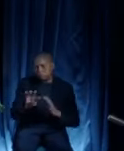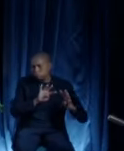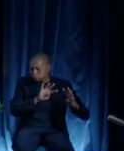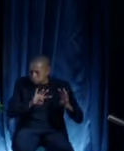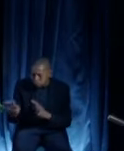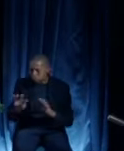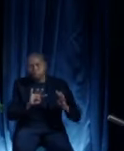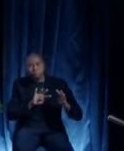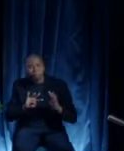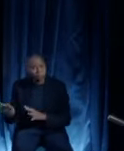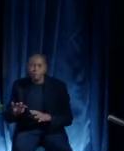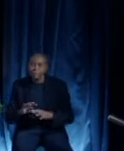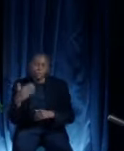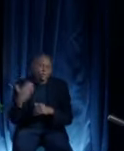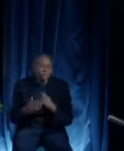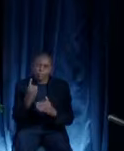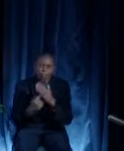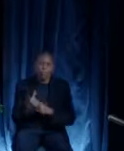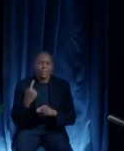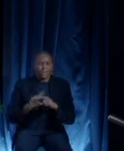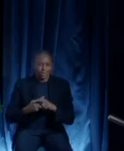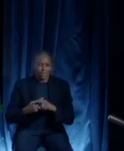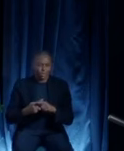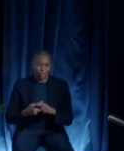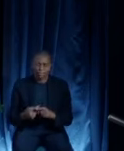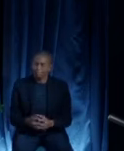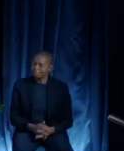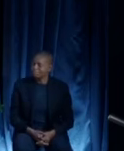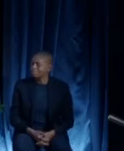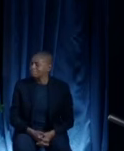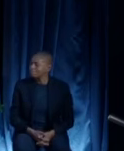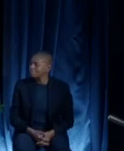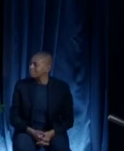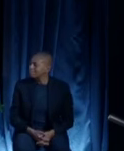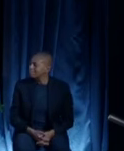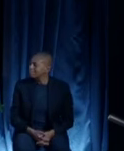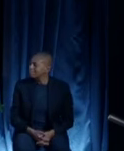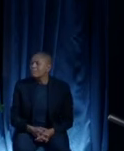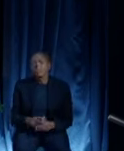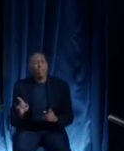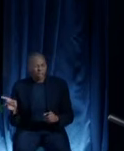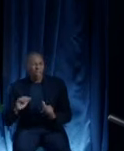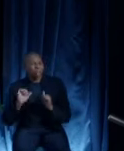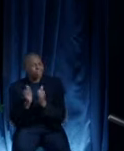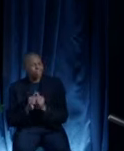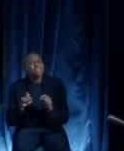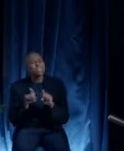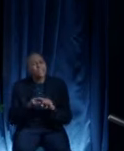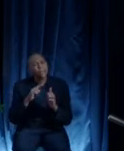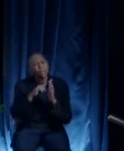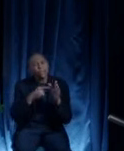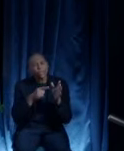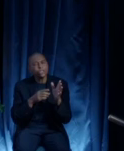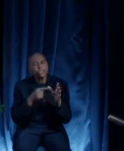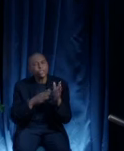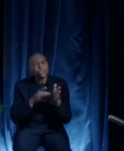an English setup here. And it's the same with under James, with Anna of Denmark, yeah.